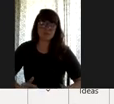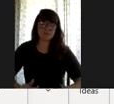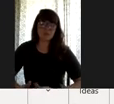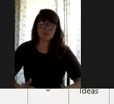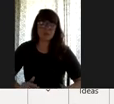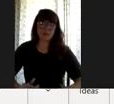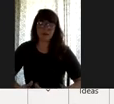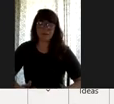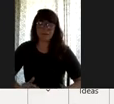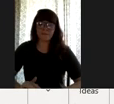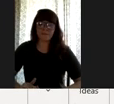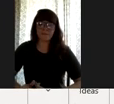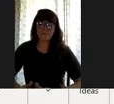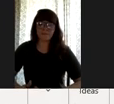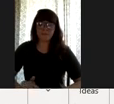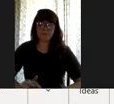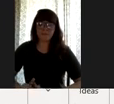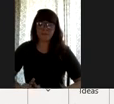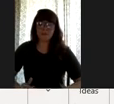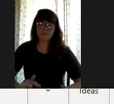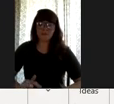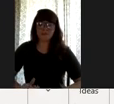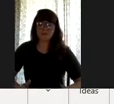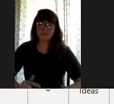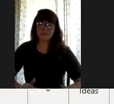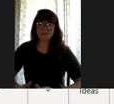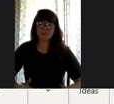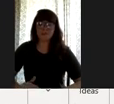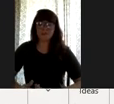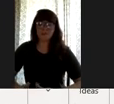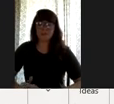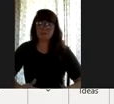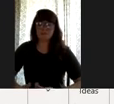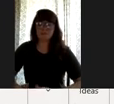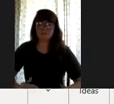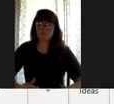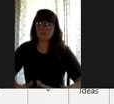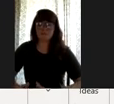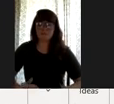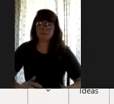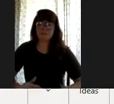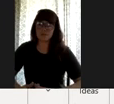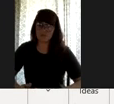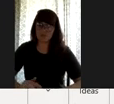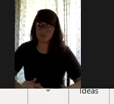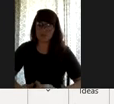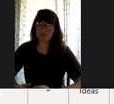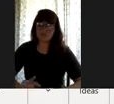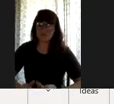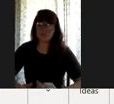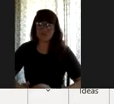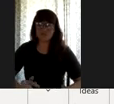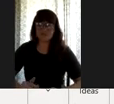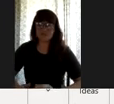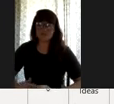Romans 5:9. Here's another passage we got to talk about. Much more than having now been justified by his blood, Charlie Bean, who's a free